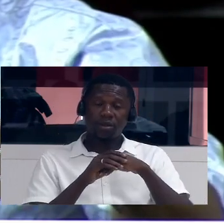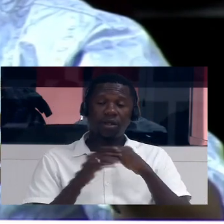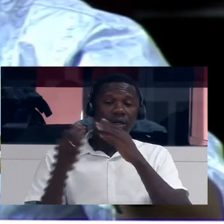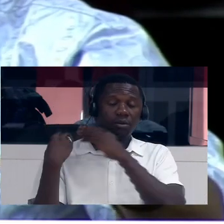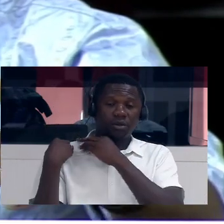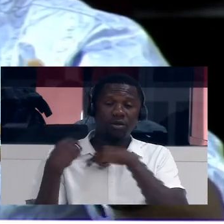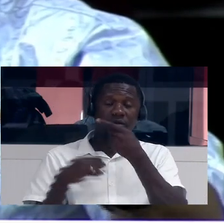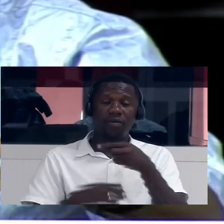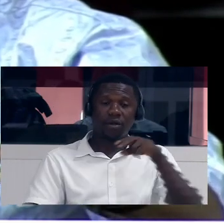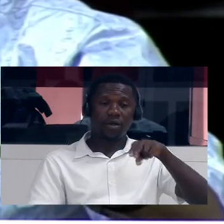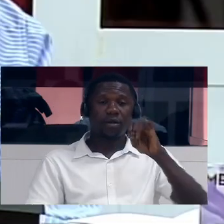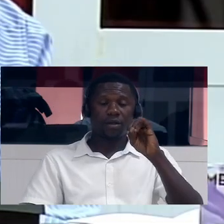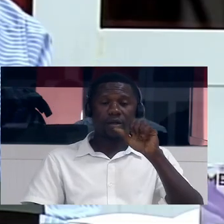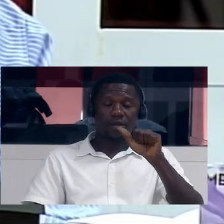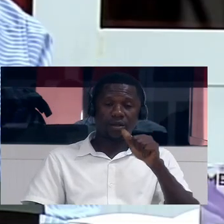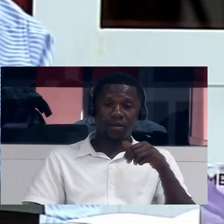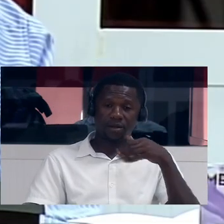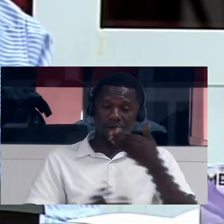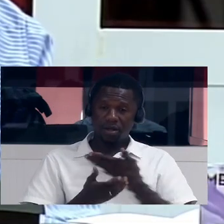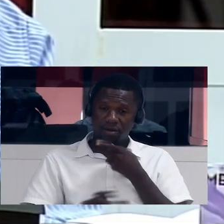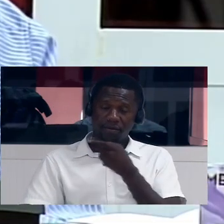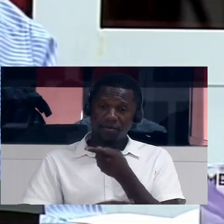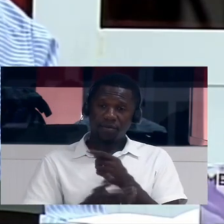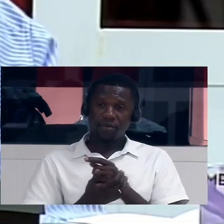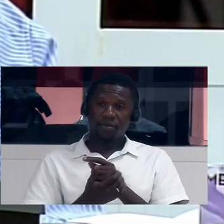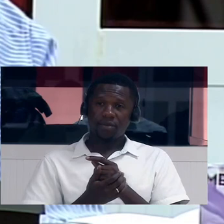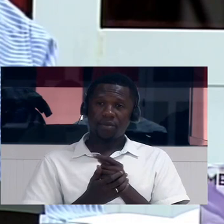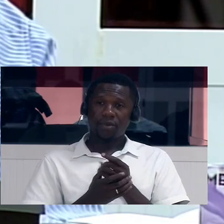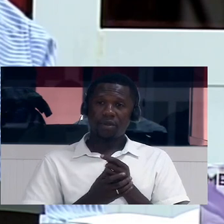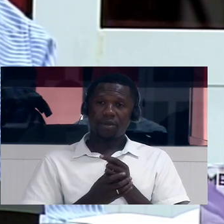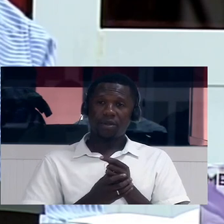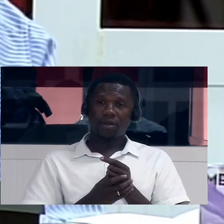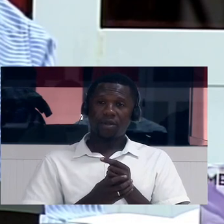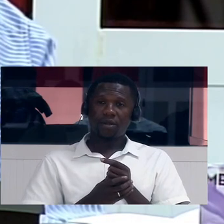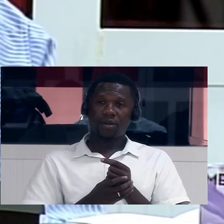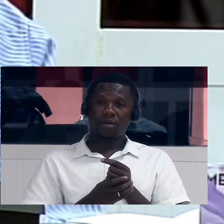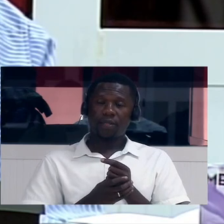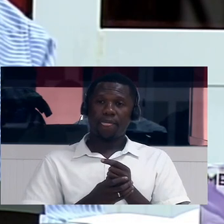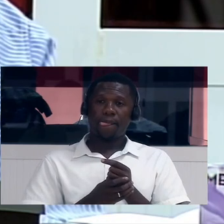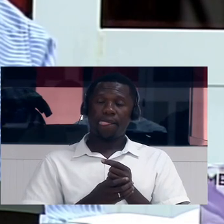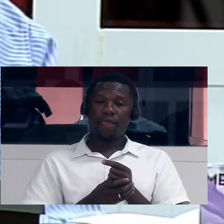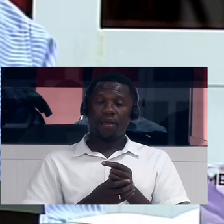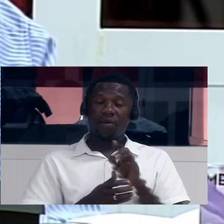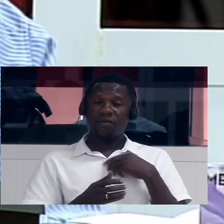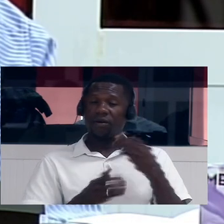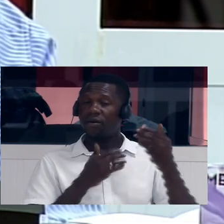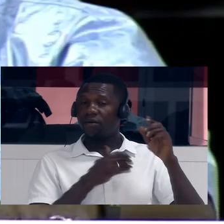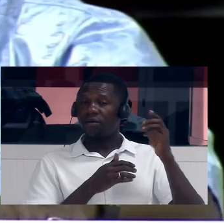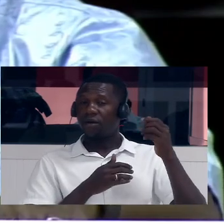representatives of the NIA as well? Are you referring to yet another meeting? Even that first meeting,